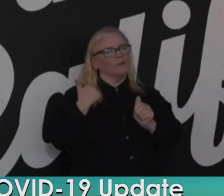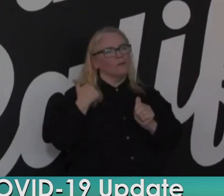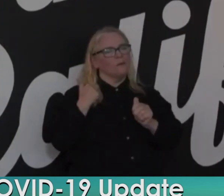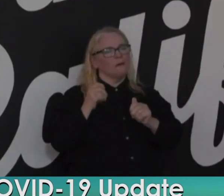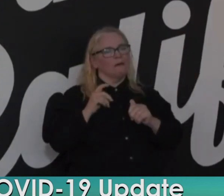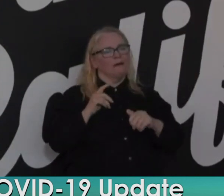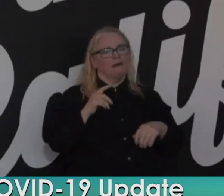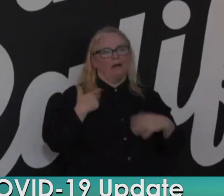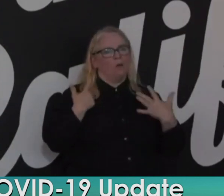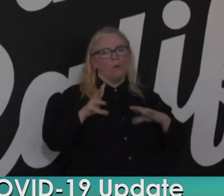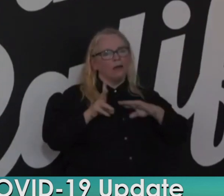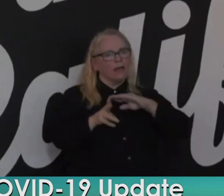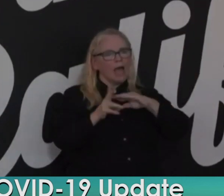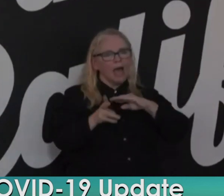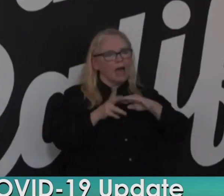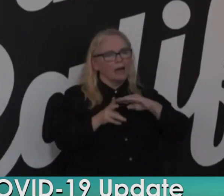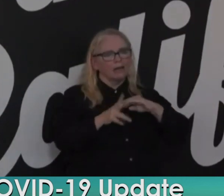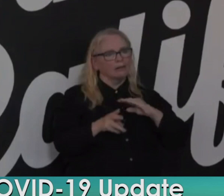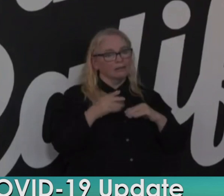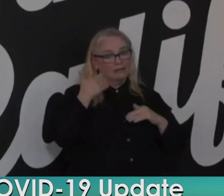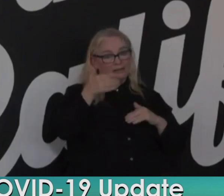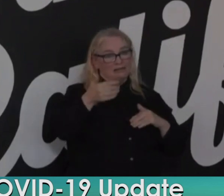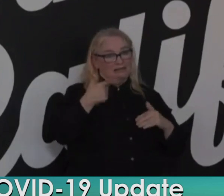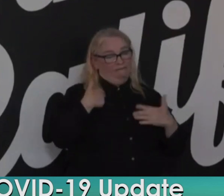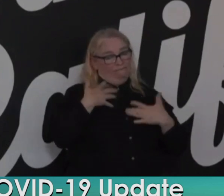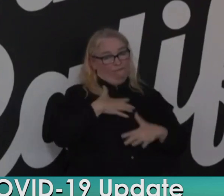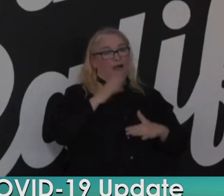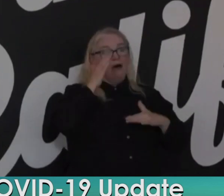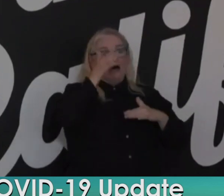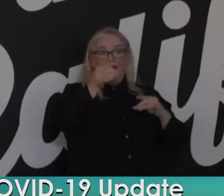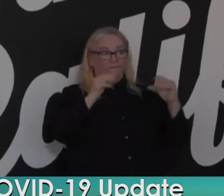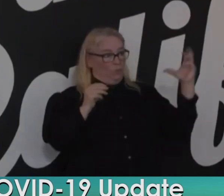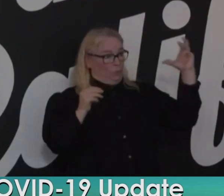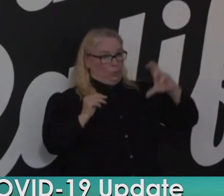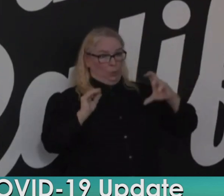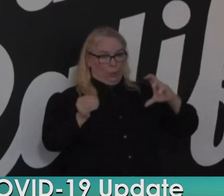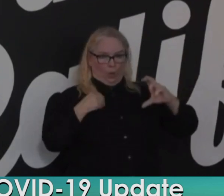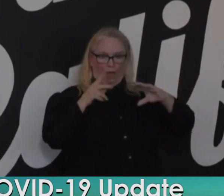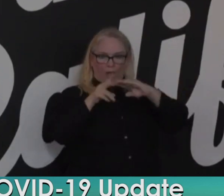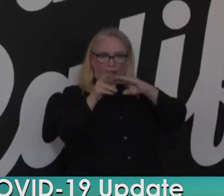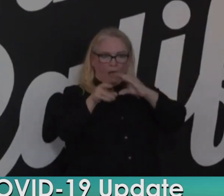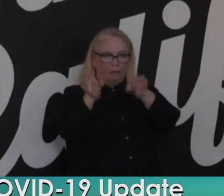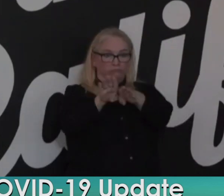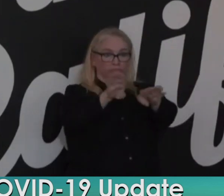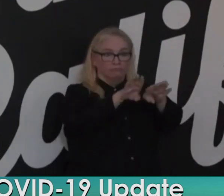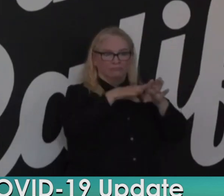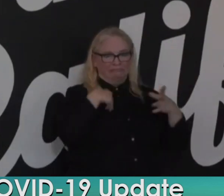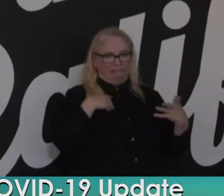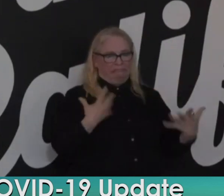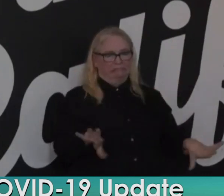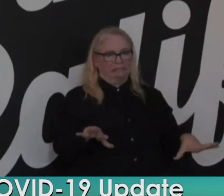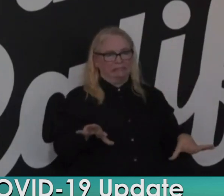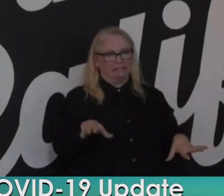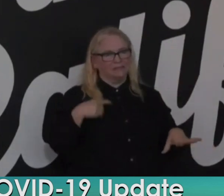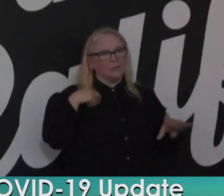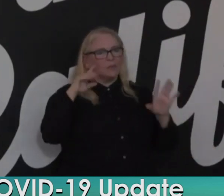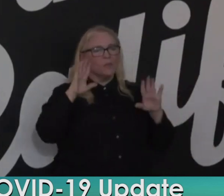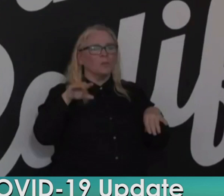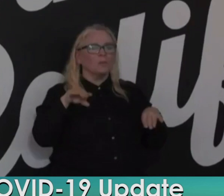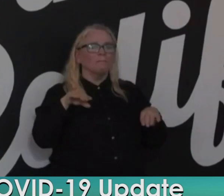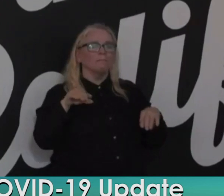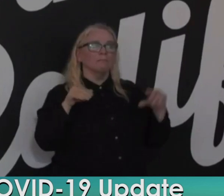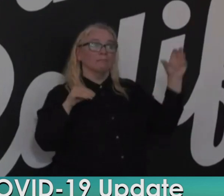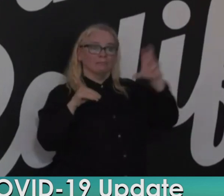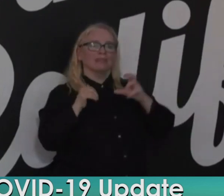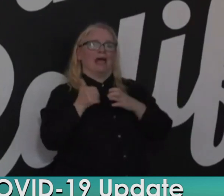want to make over the course of the next few months as we try to balance, as we're statutorily required, our budget by the